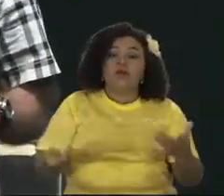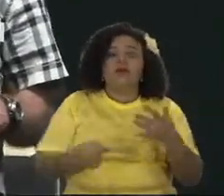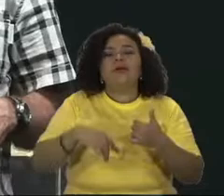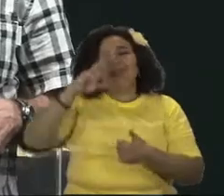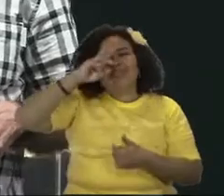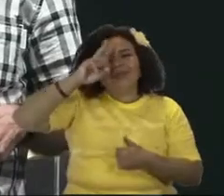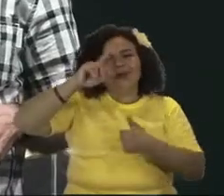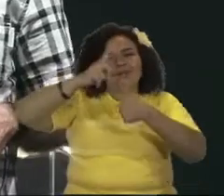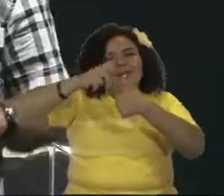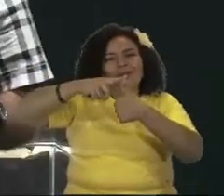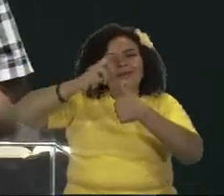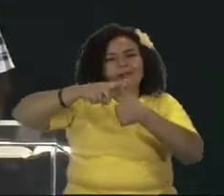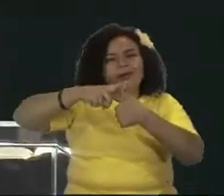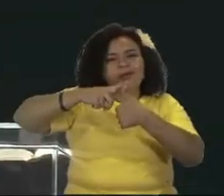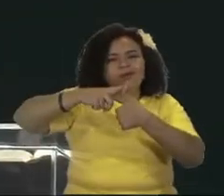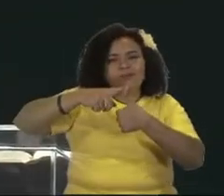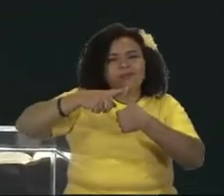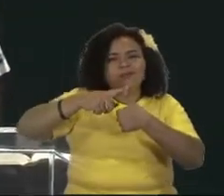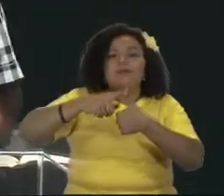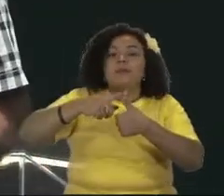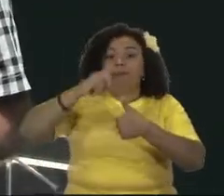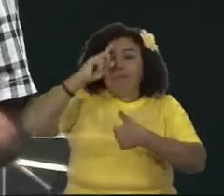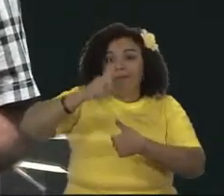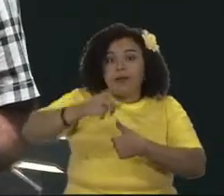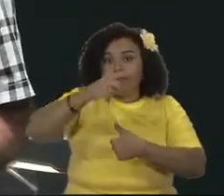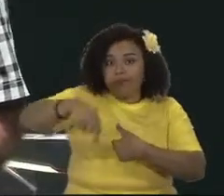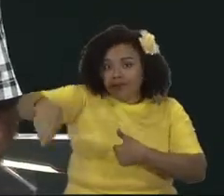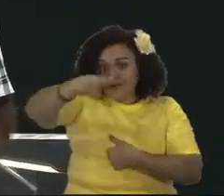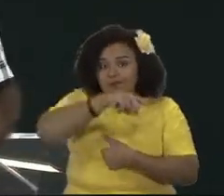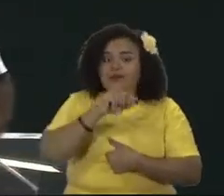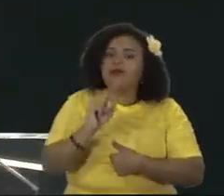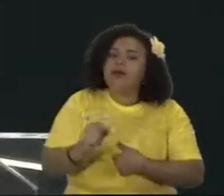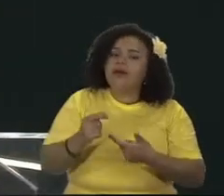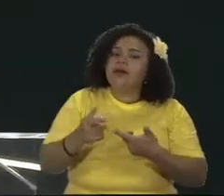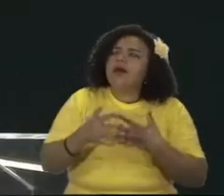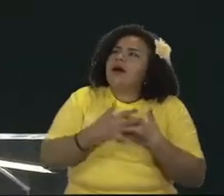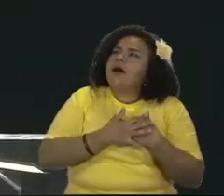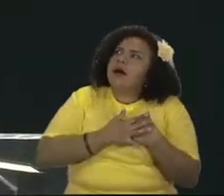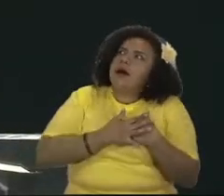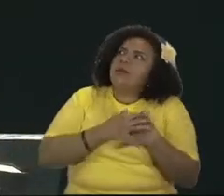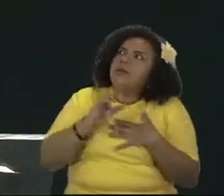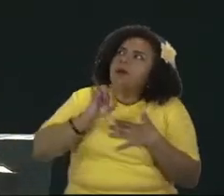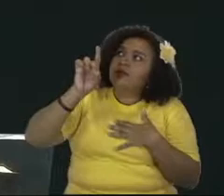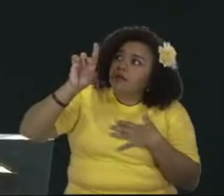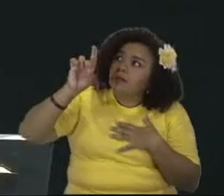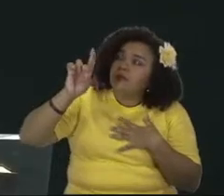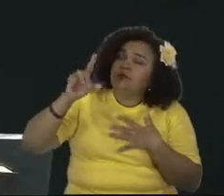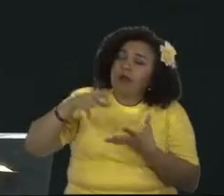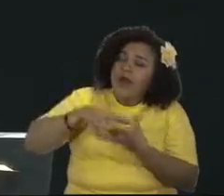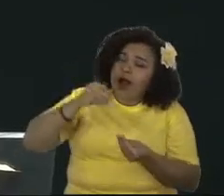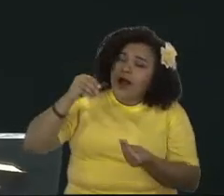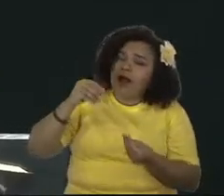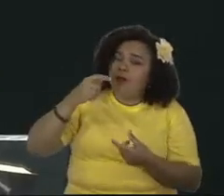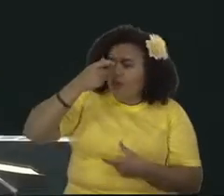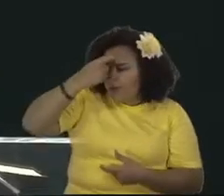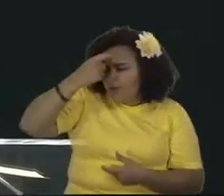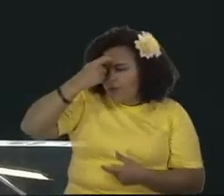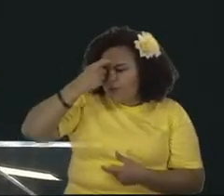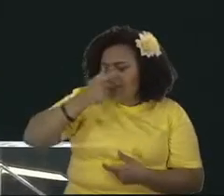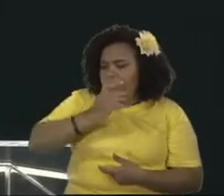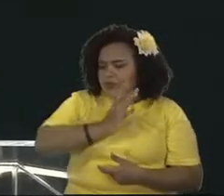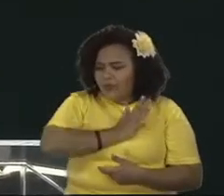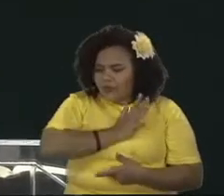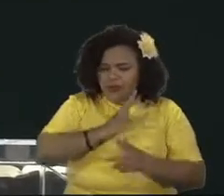biggest commandment, love your God with all your heart, with all your soul, and with all